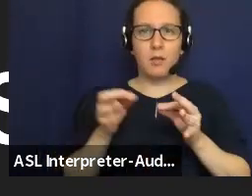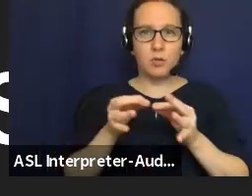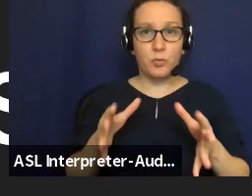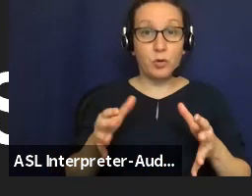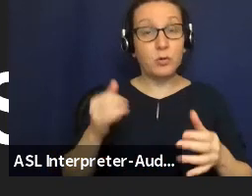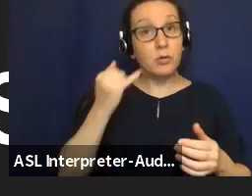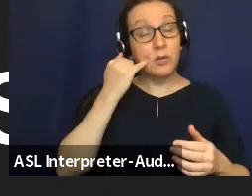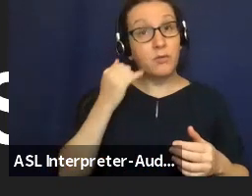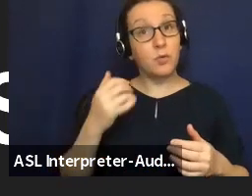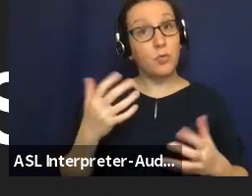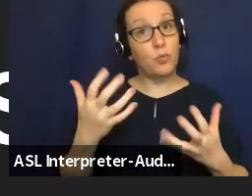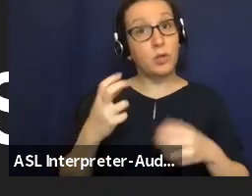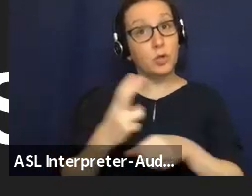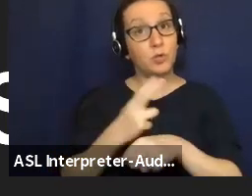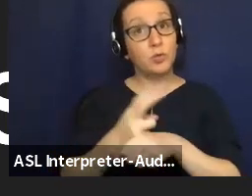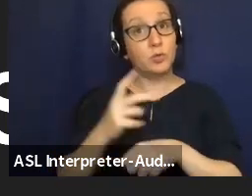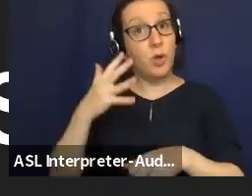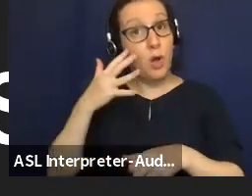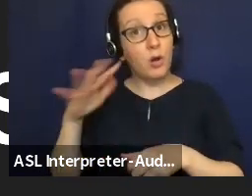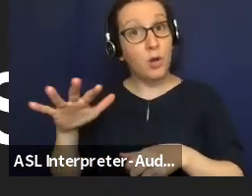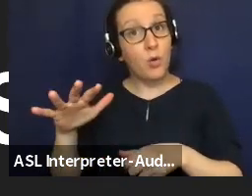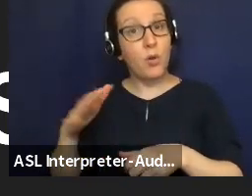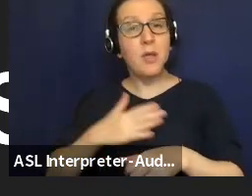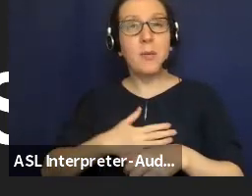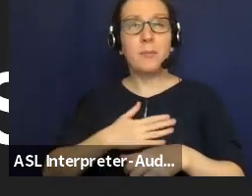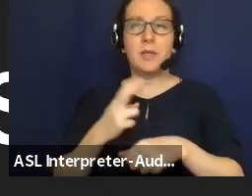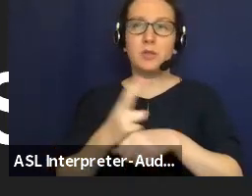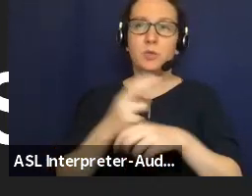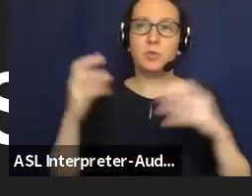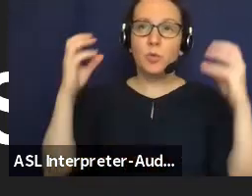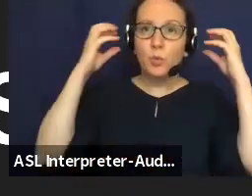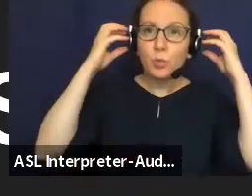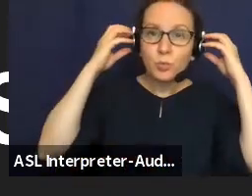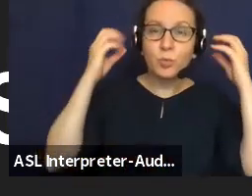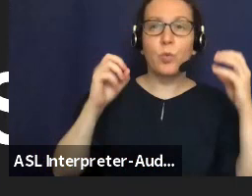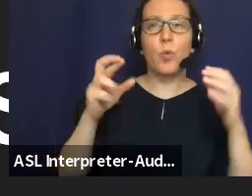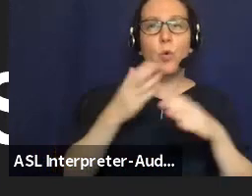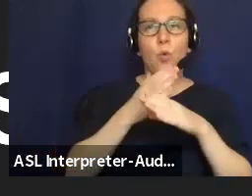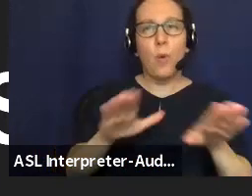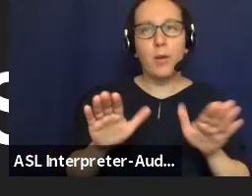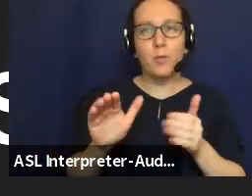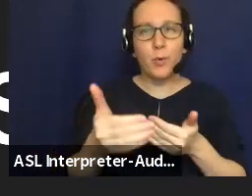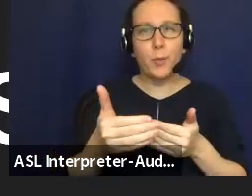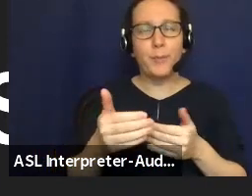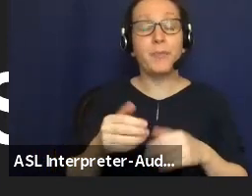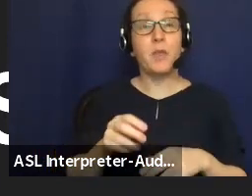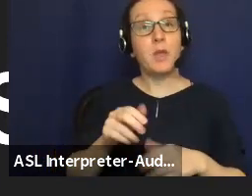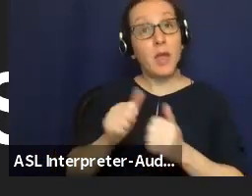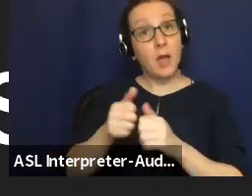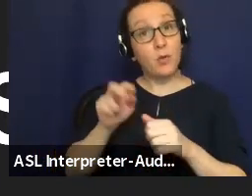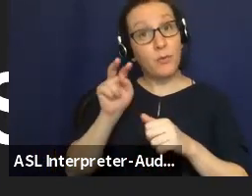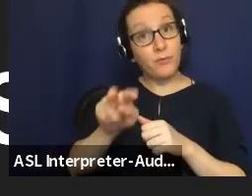use audio, please use a quiet room or headphones is most recommended. To view the captions, you can click